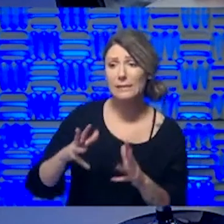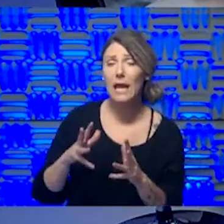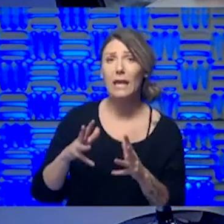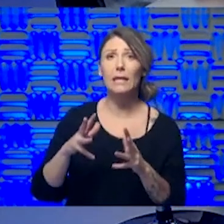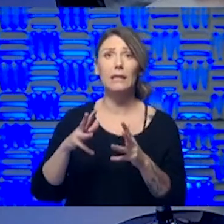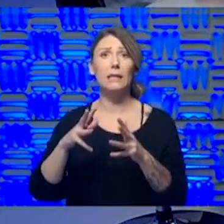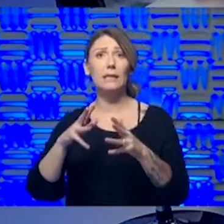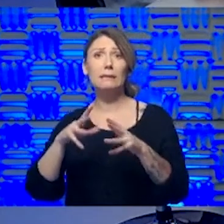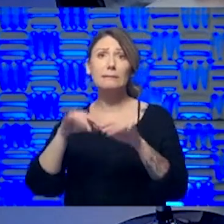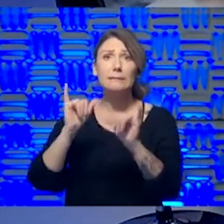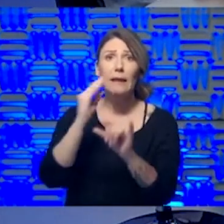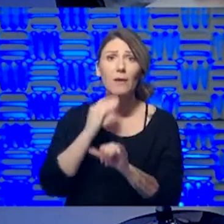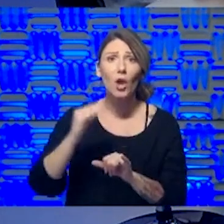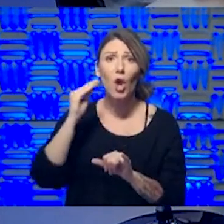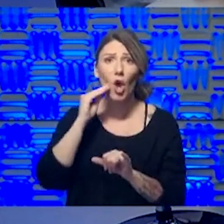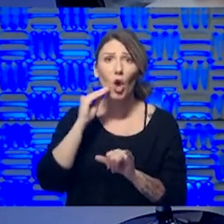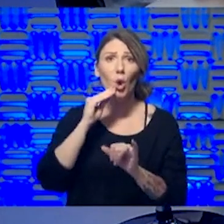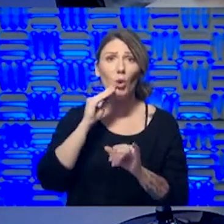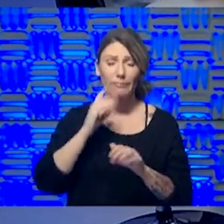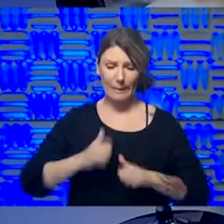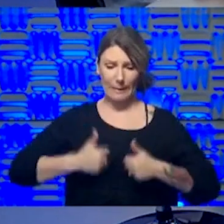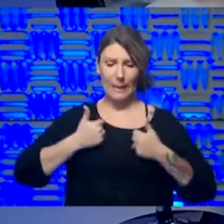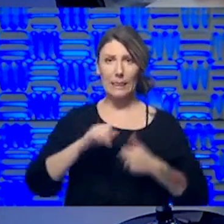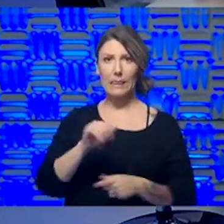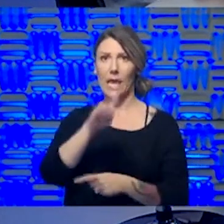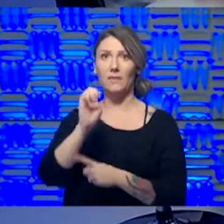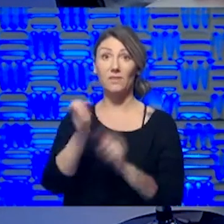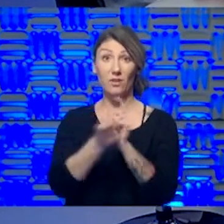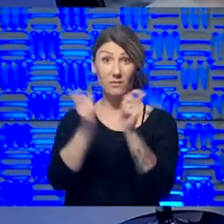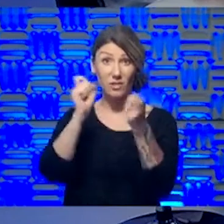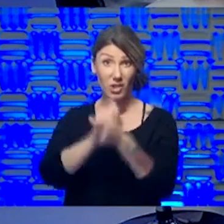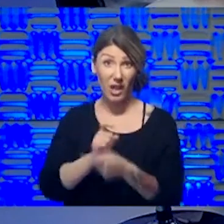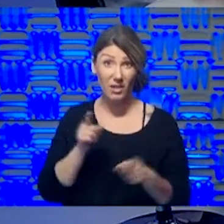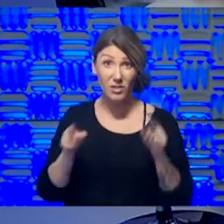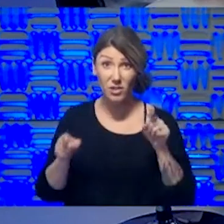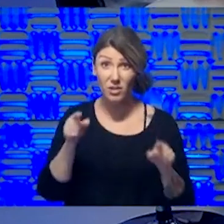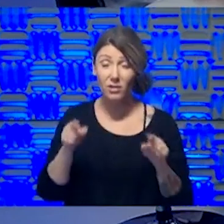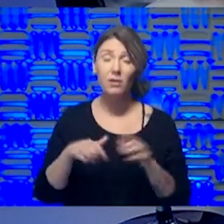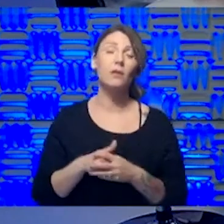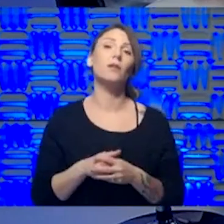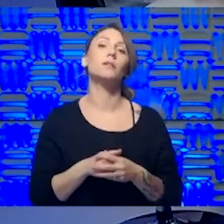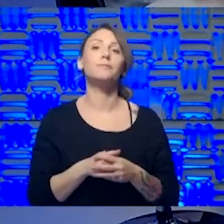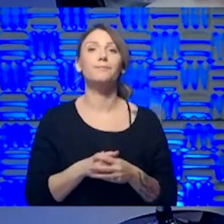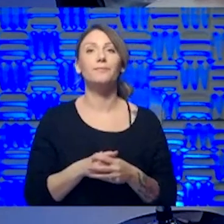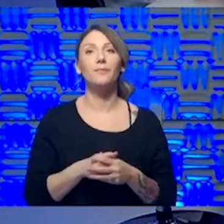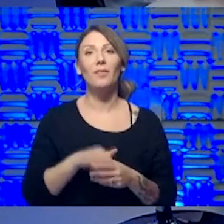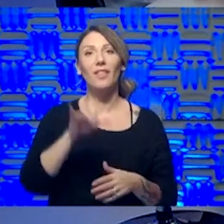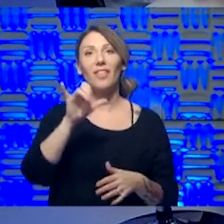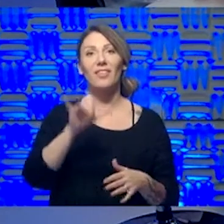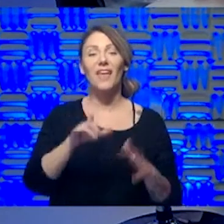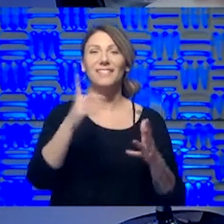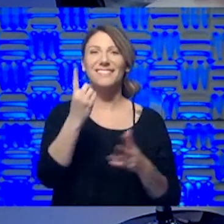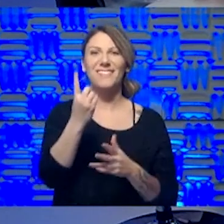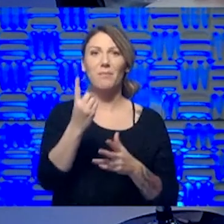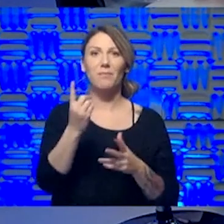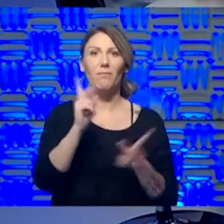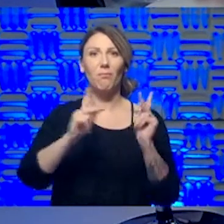sedentary lifestyle, etc.? That is I'm going to say it's the elephant in the room, isn't